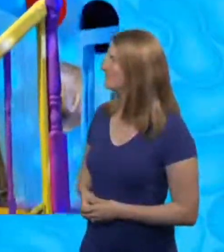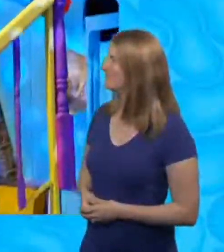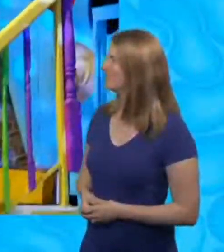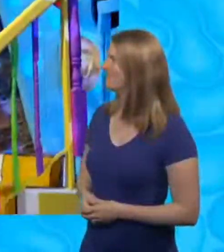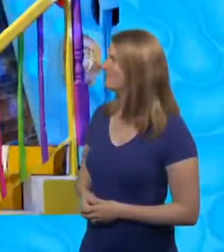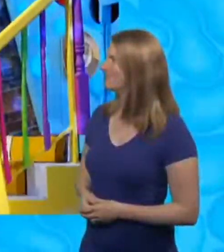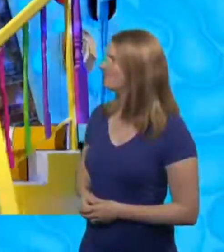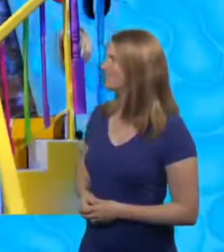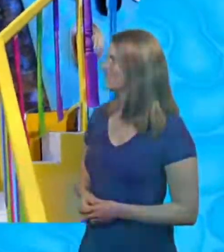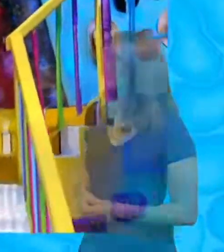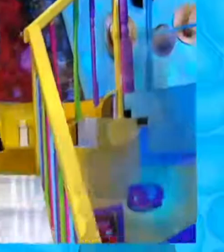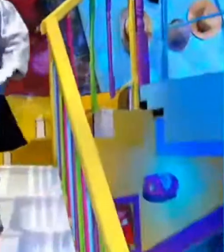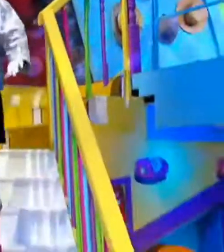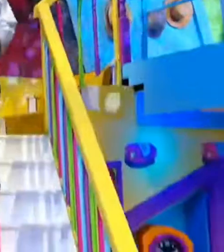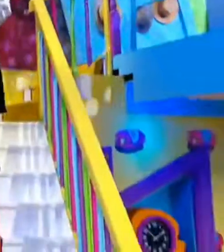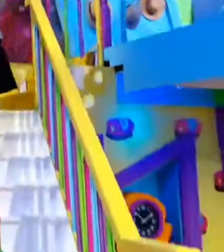Ooh! Eh?